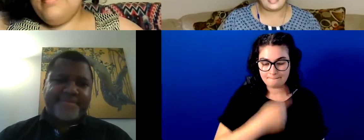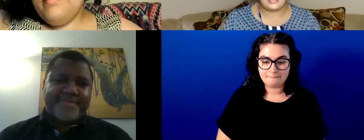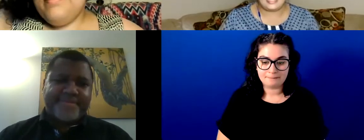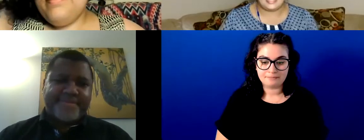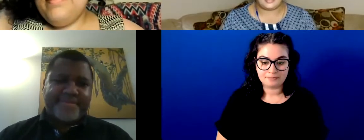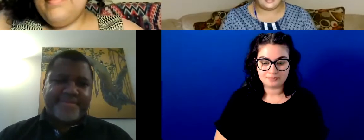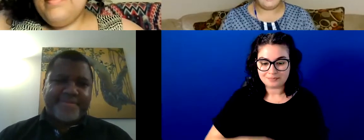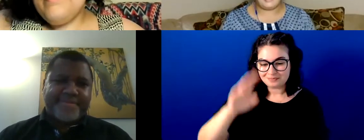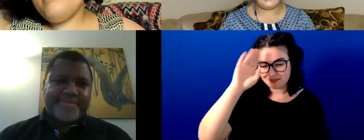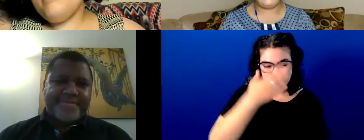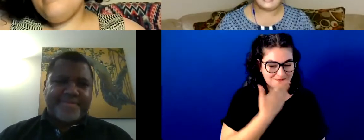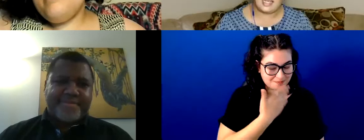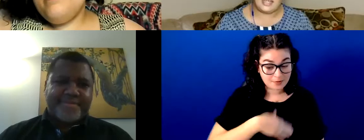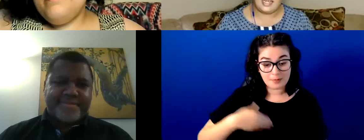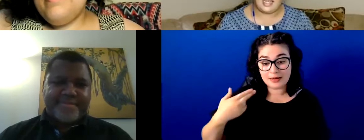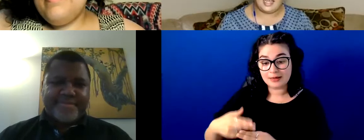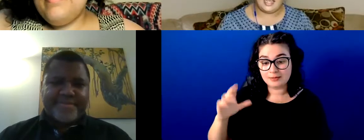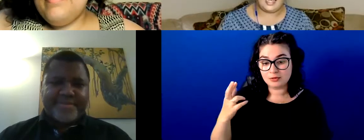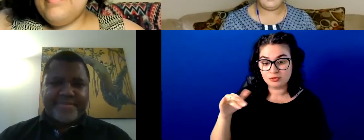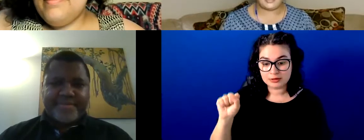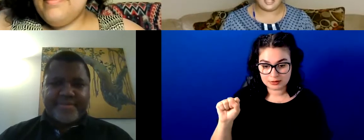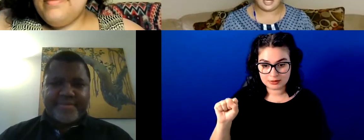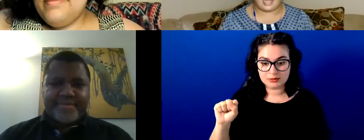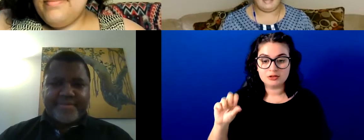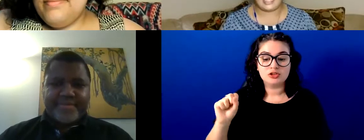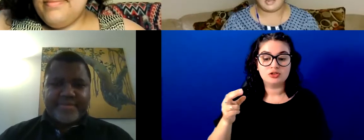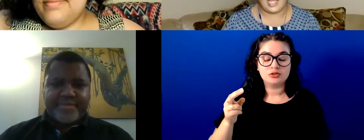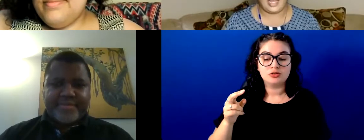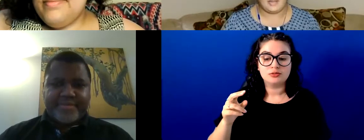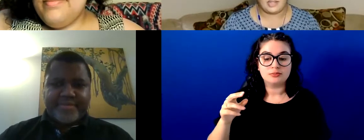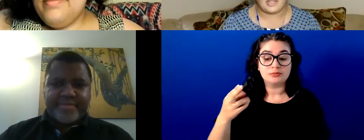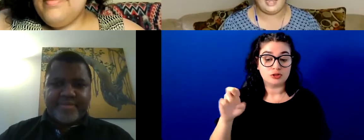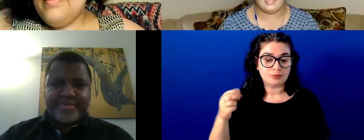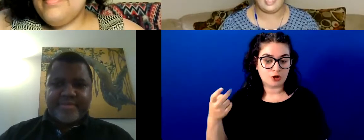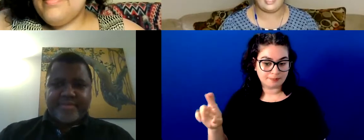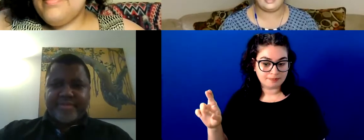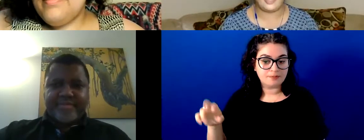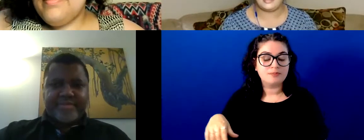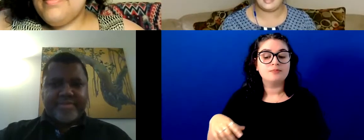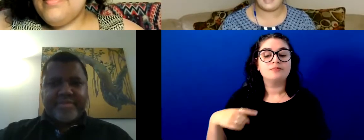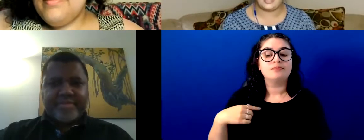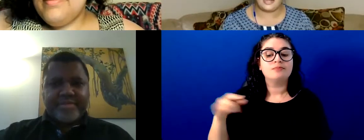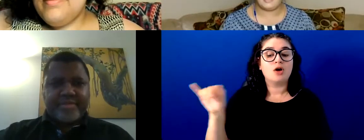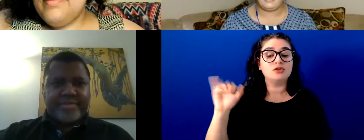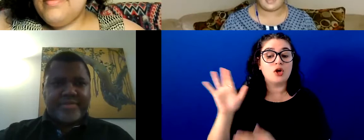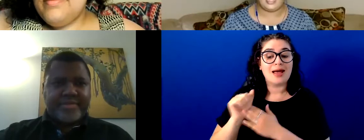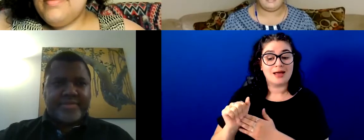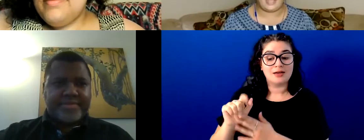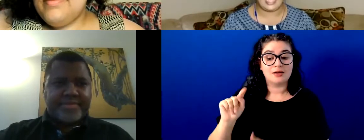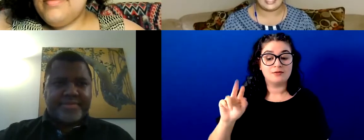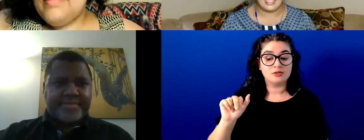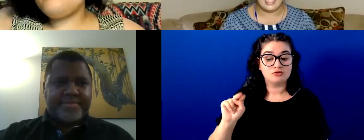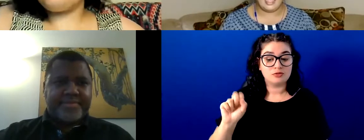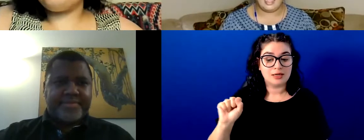Thanks, Kehisha. My name is Chris Cochran. I am the Vice Chair of Halifax Pride. I'm also the head of the Trans and Non-Binary Committee for